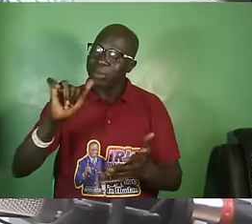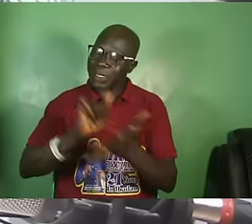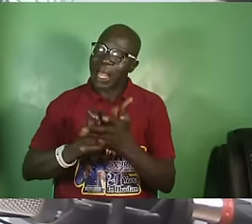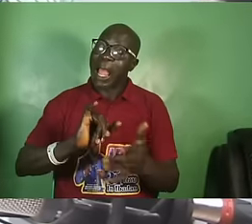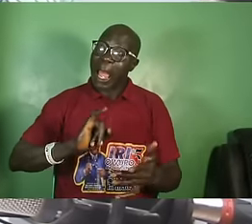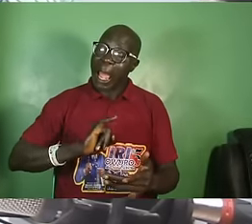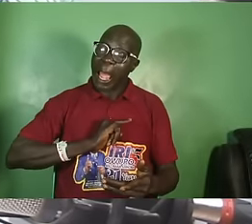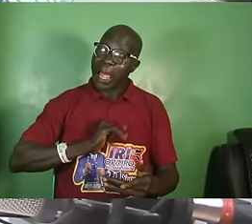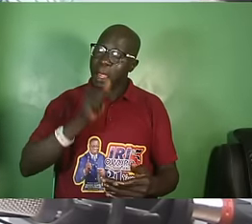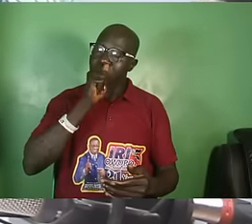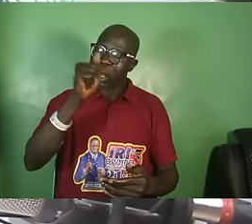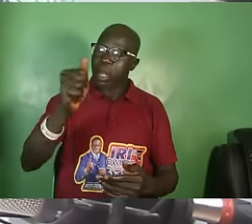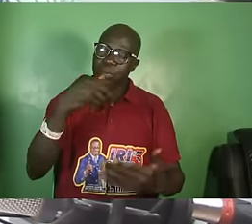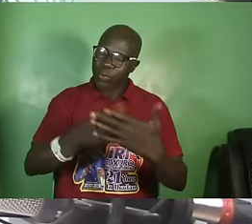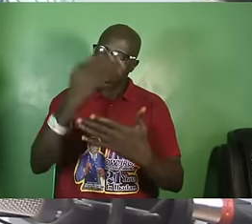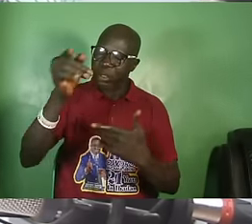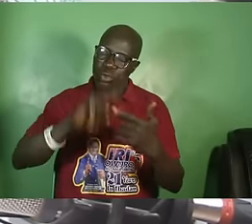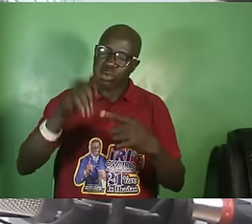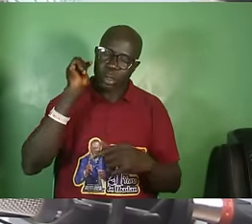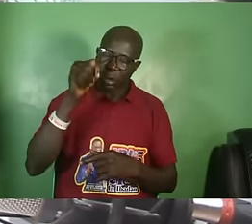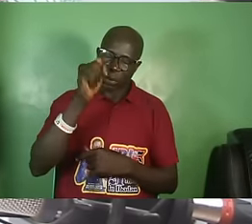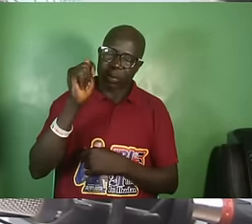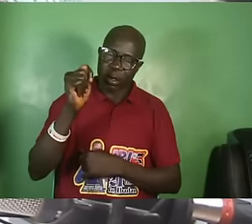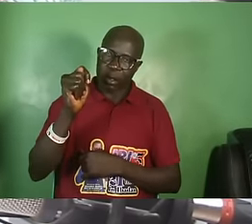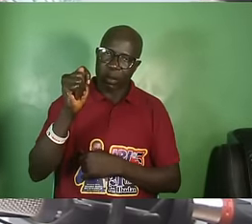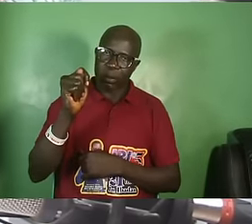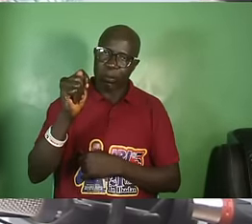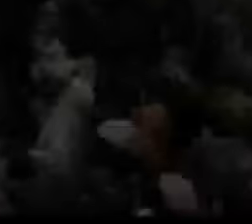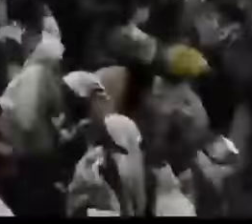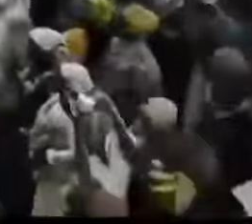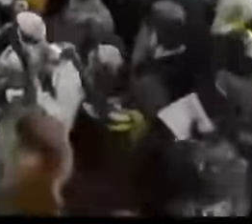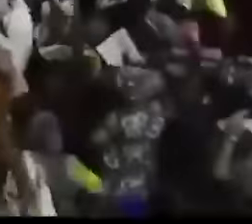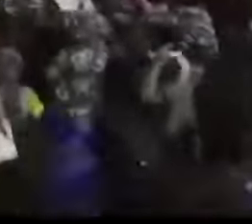I am blessed. Testify.